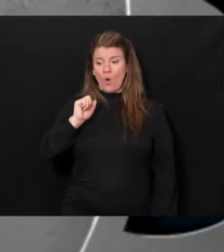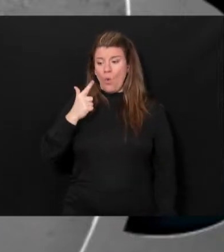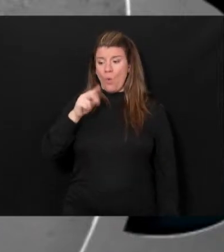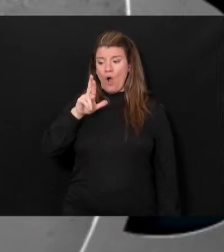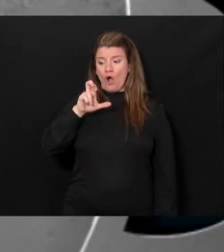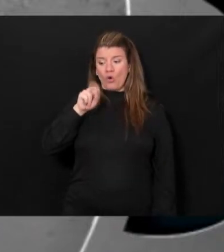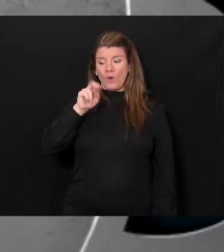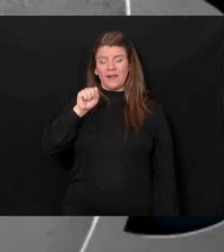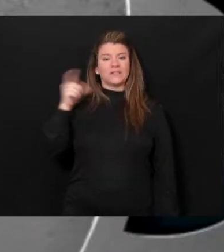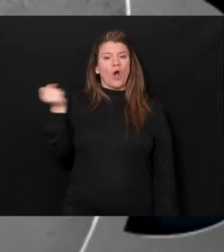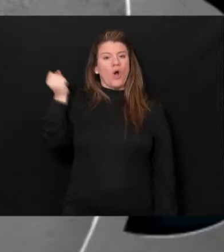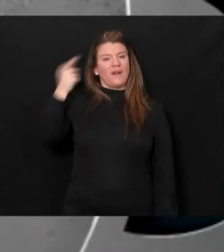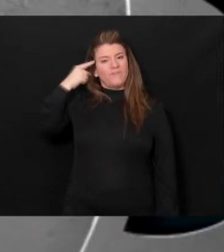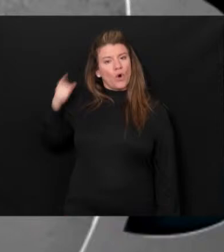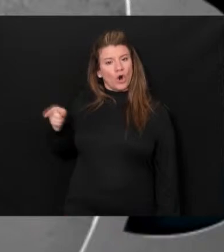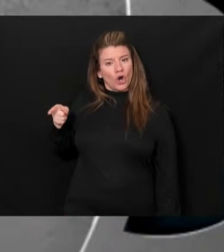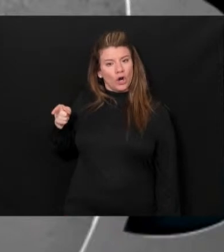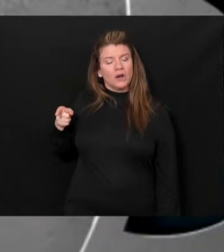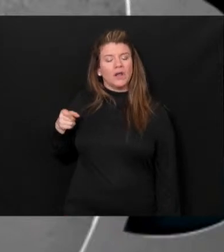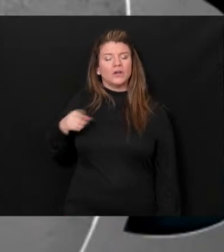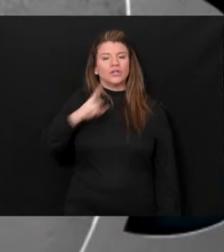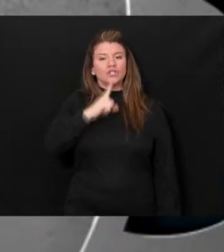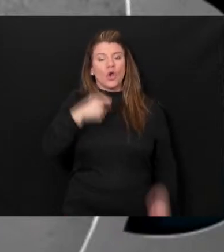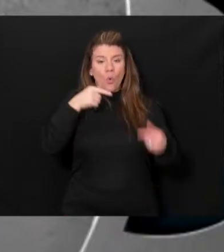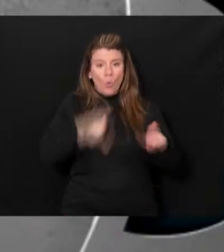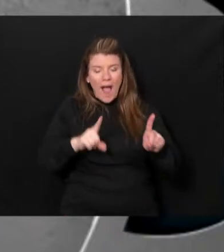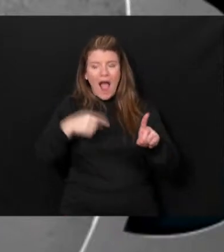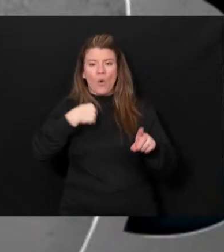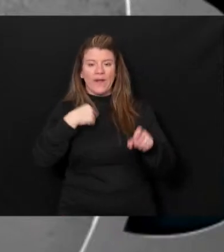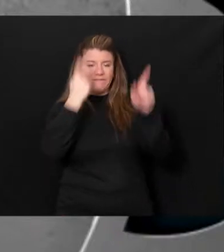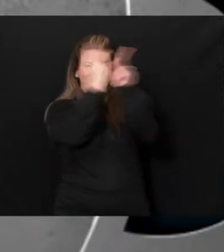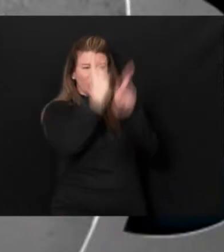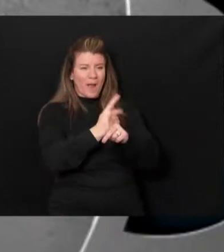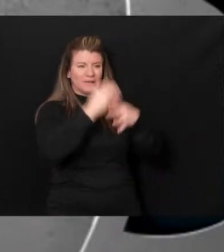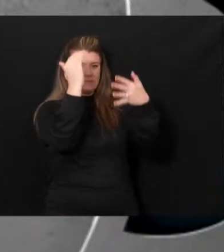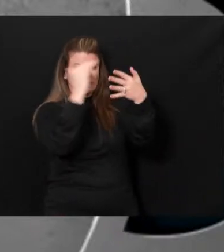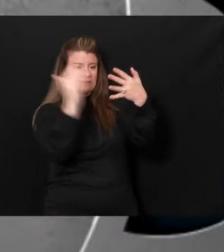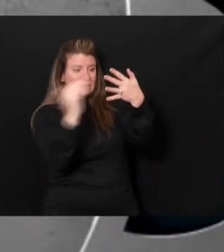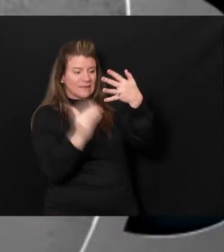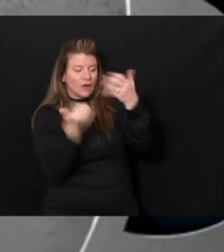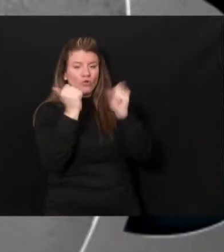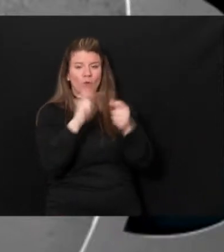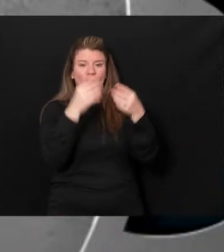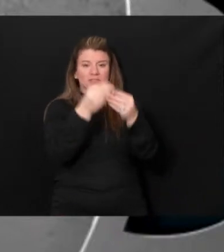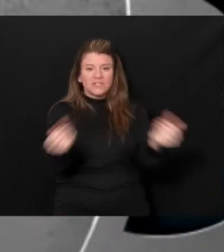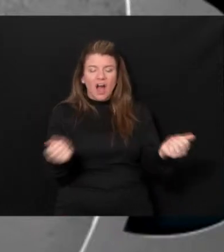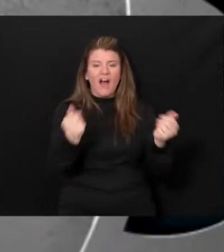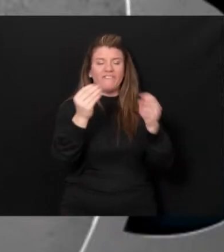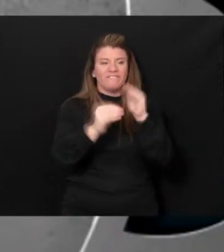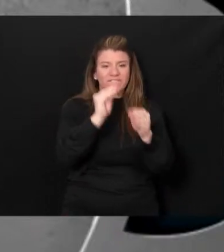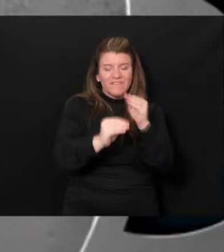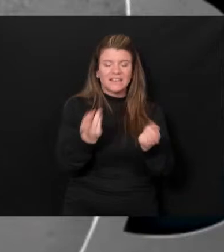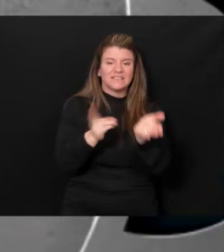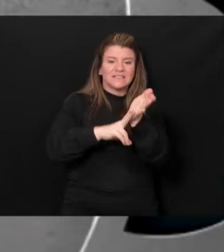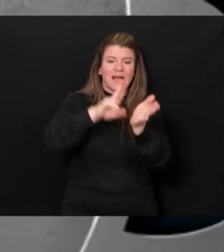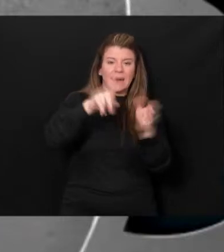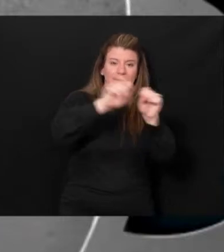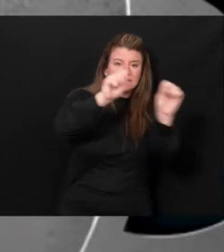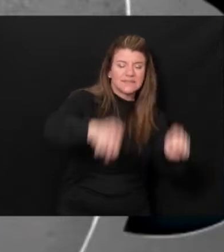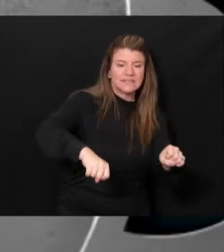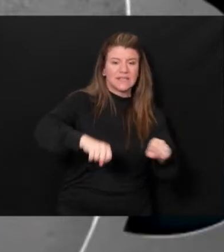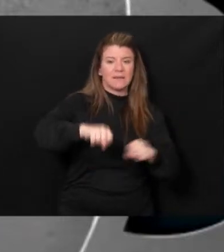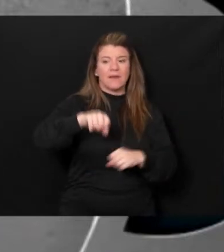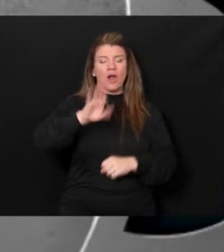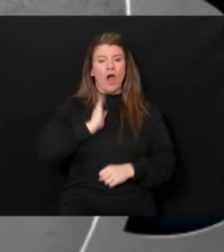up holding her dose for her. So while we go through these motions of trying to reconcile, our sign-up system, the VAM